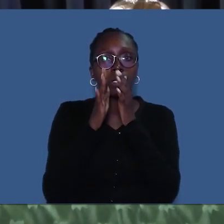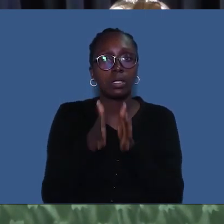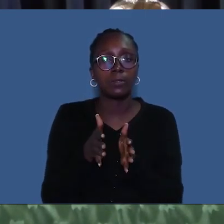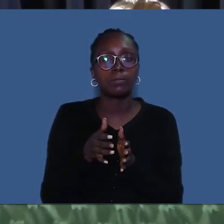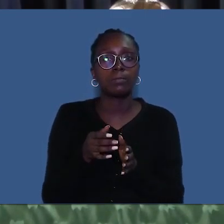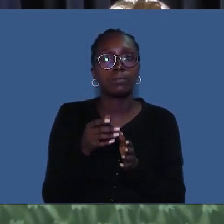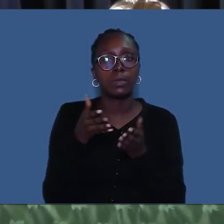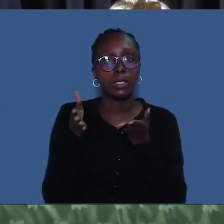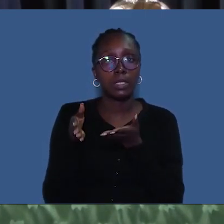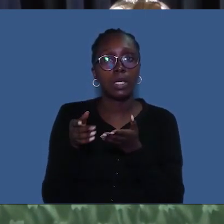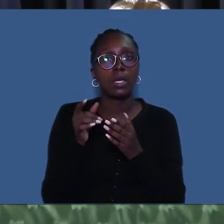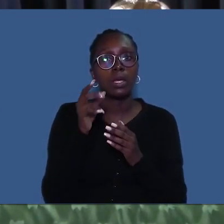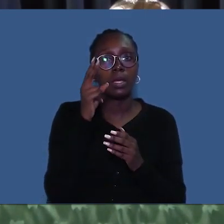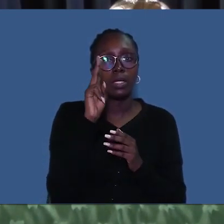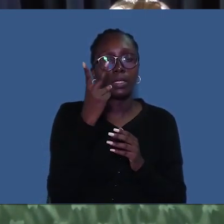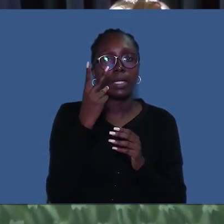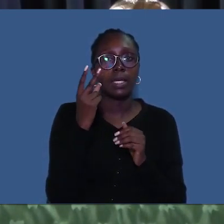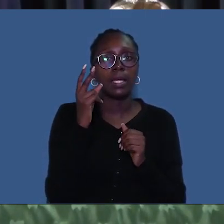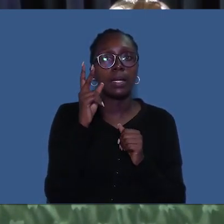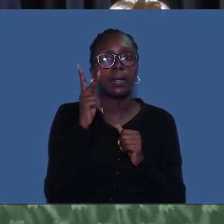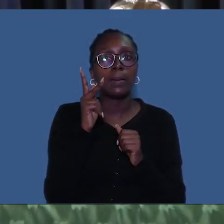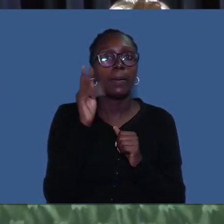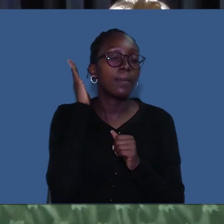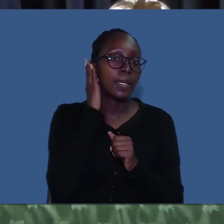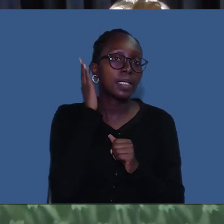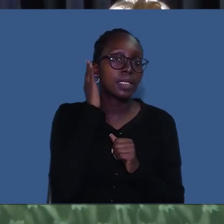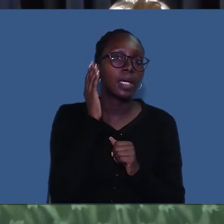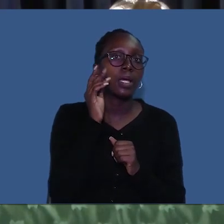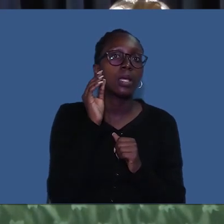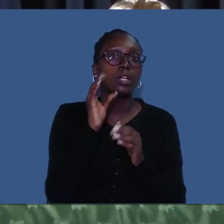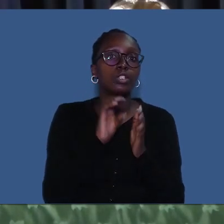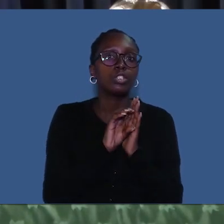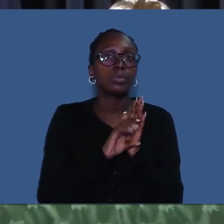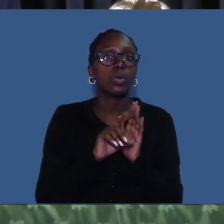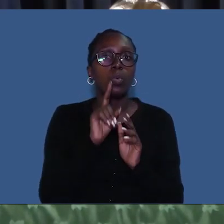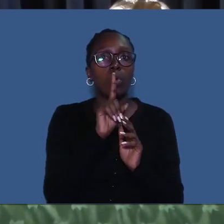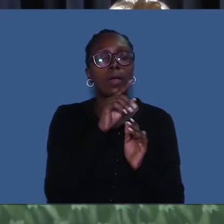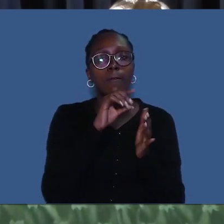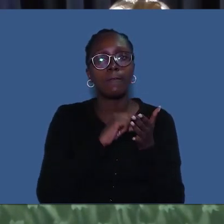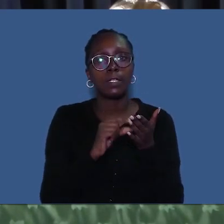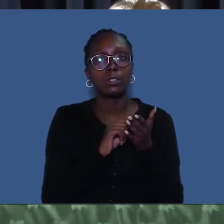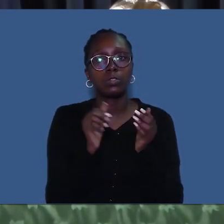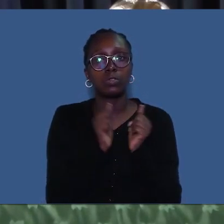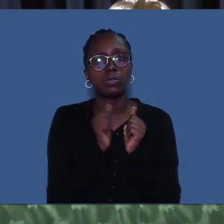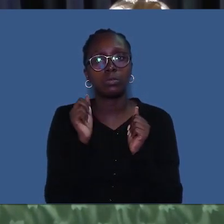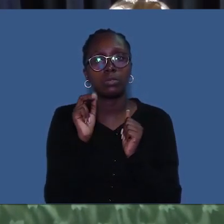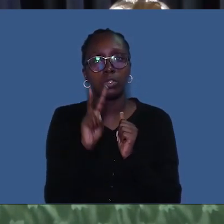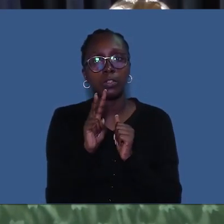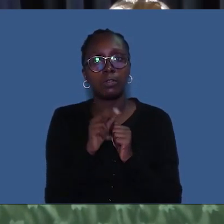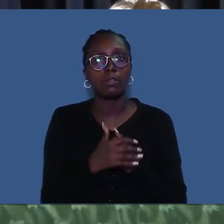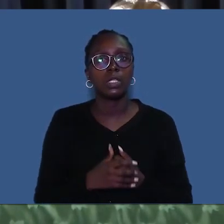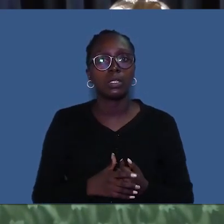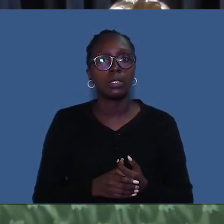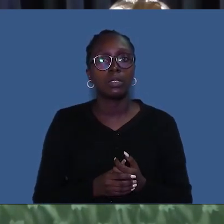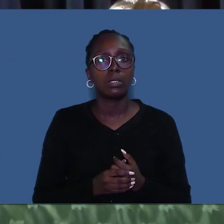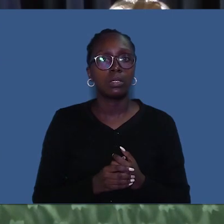2 Peter 1, chapter 1, verse 1 to 10. Now, from David, we can pick the following qualities that we could also use